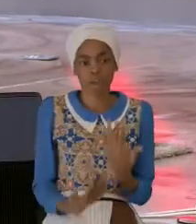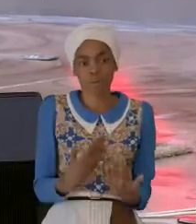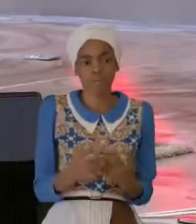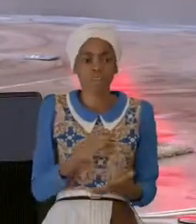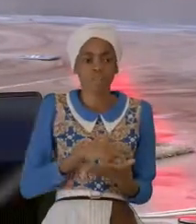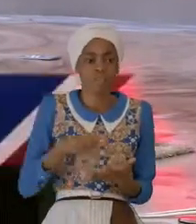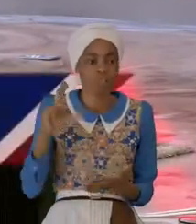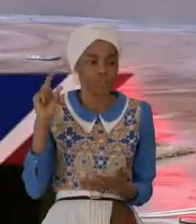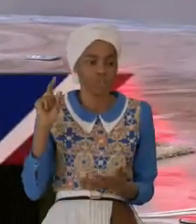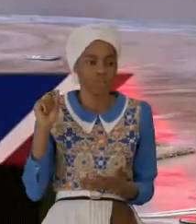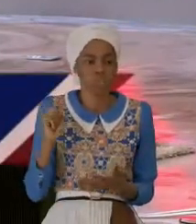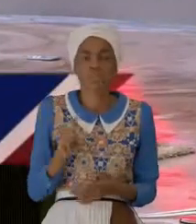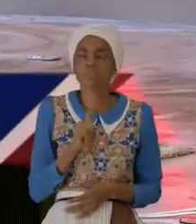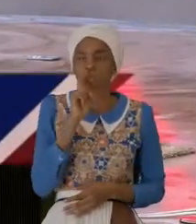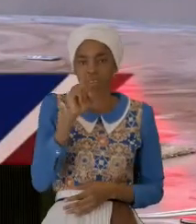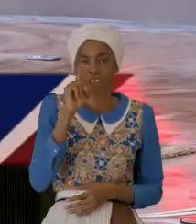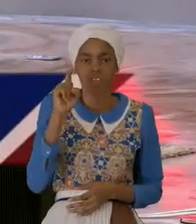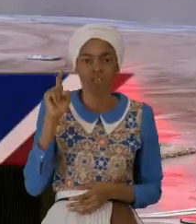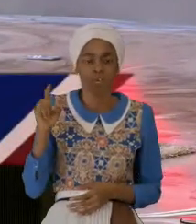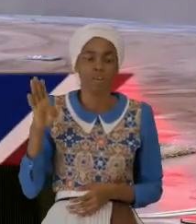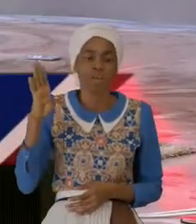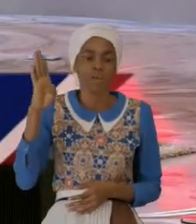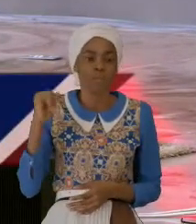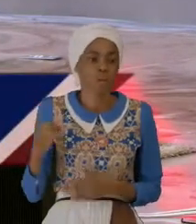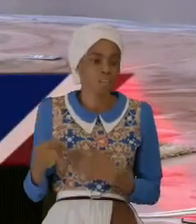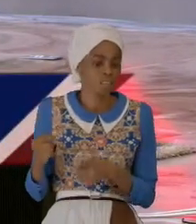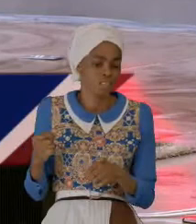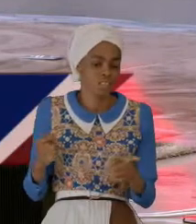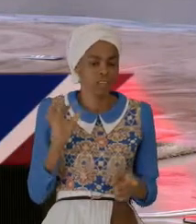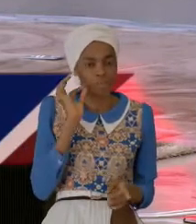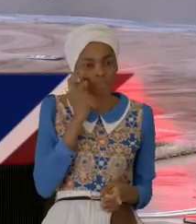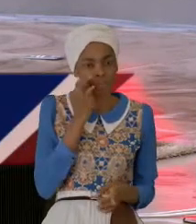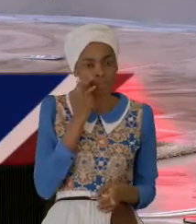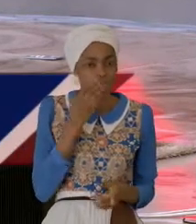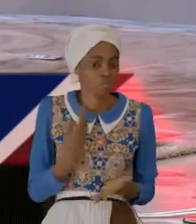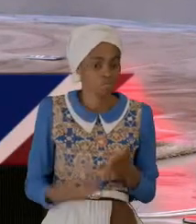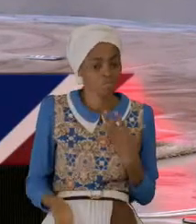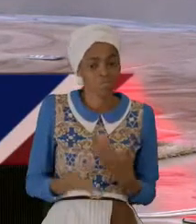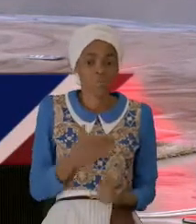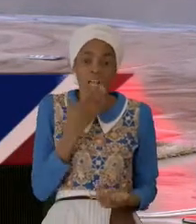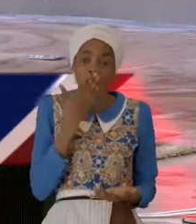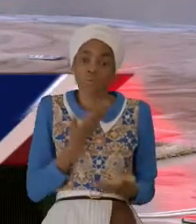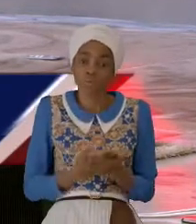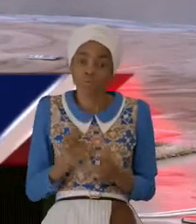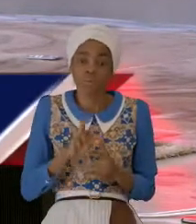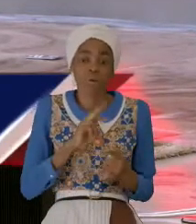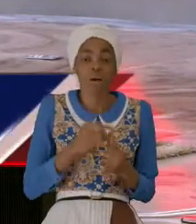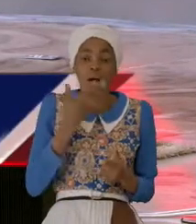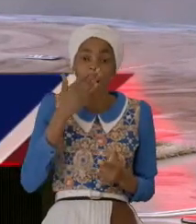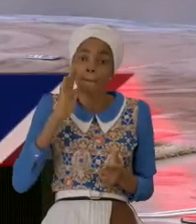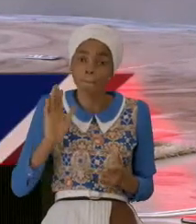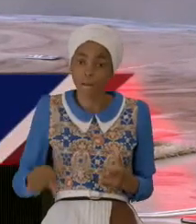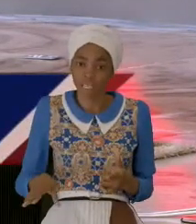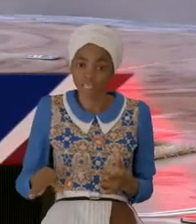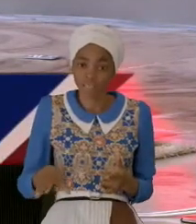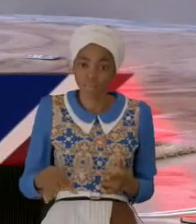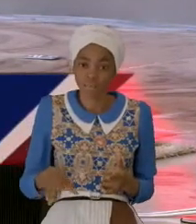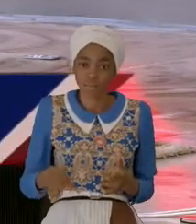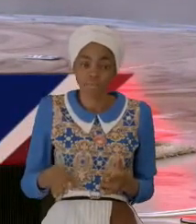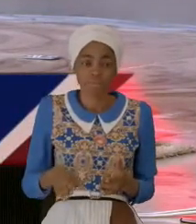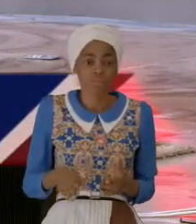wherefore by their fruits good or bad good of good or evil